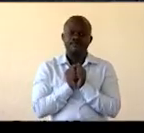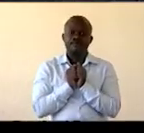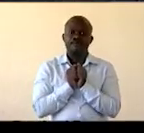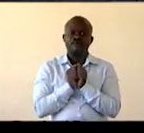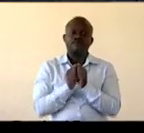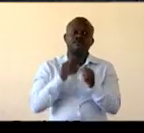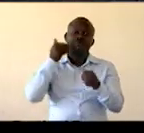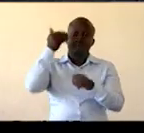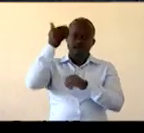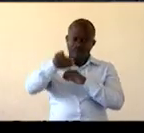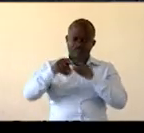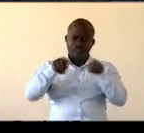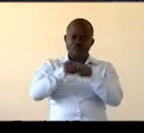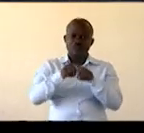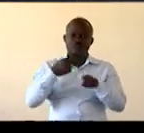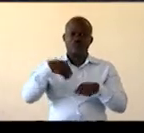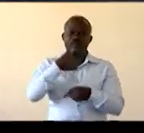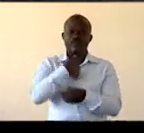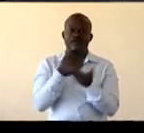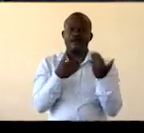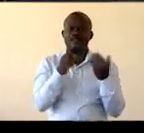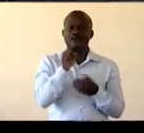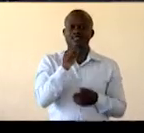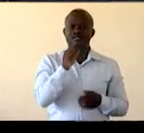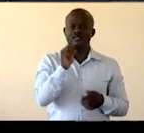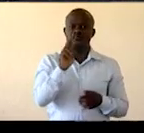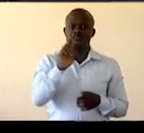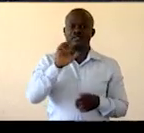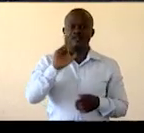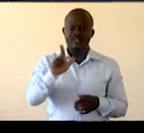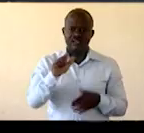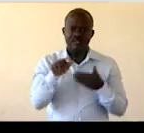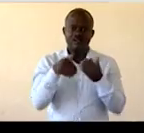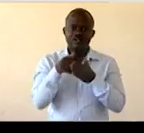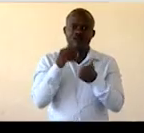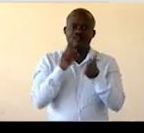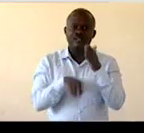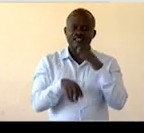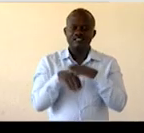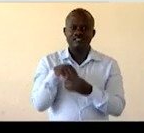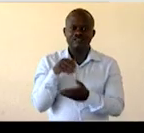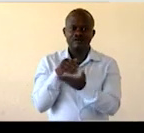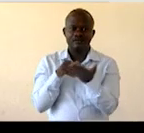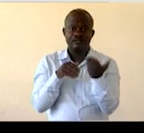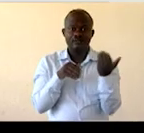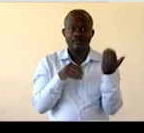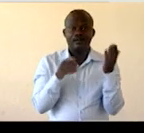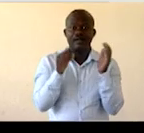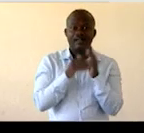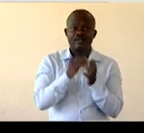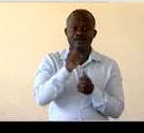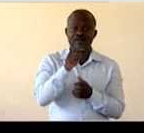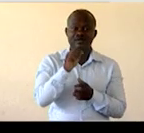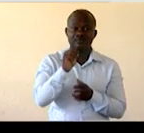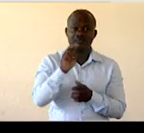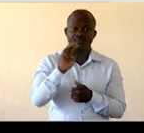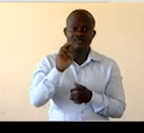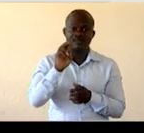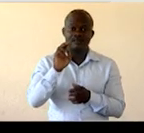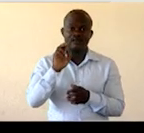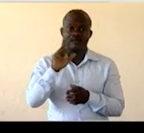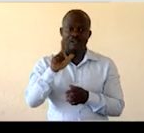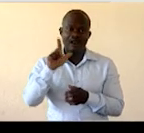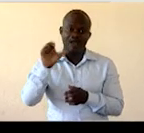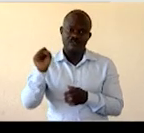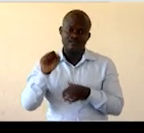Then we also have stimuli. Stimuli that is in plural, and stimulus in singular when it